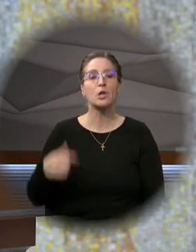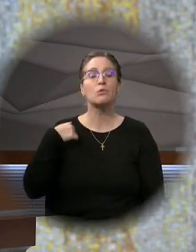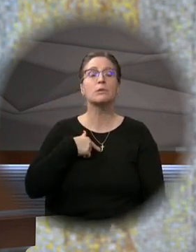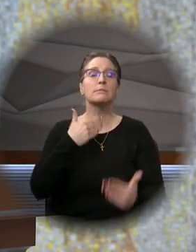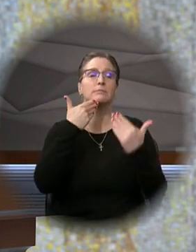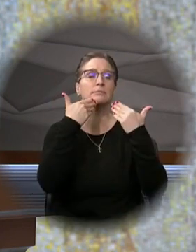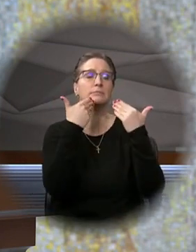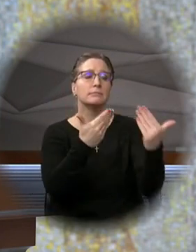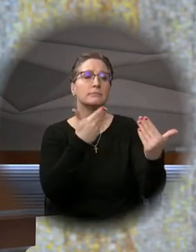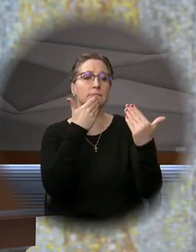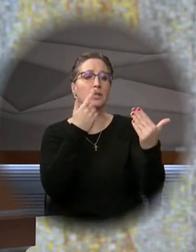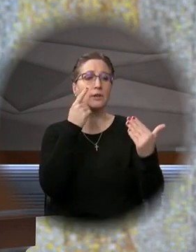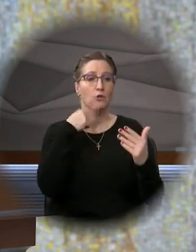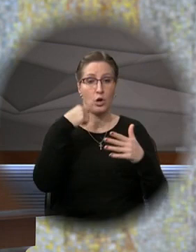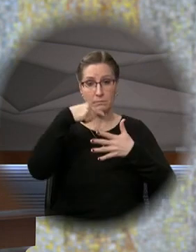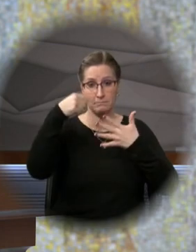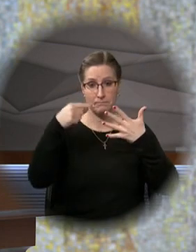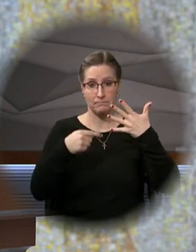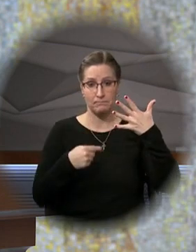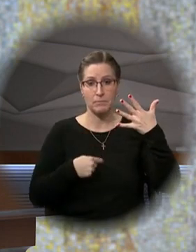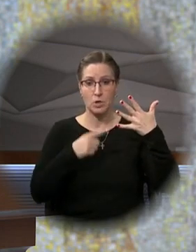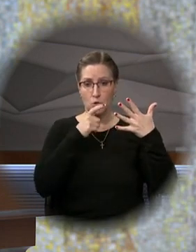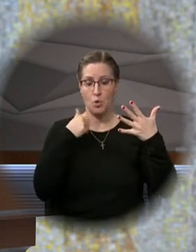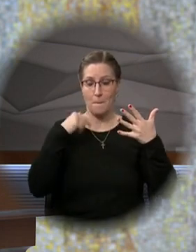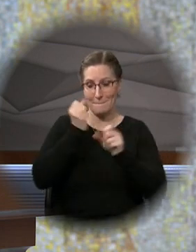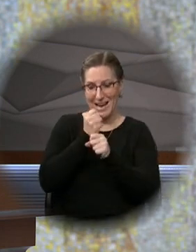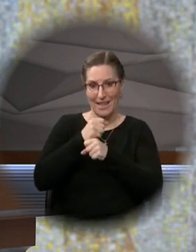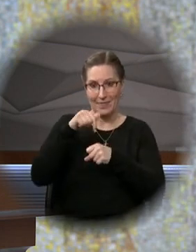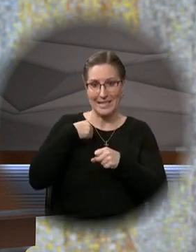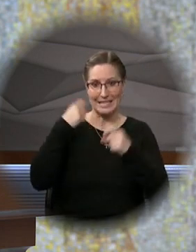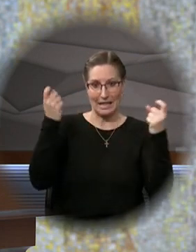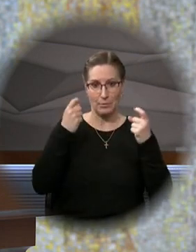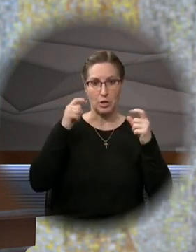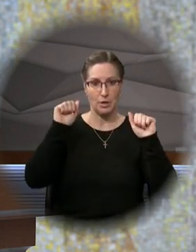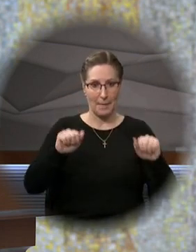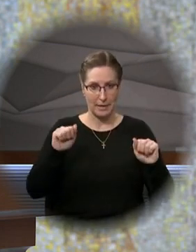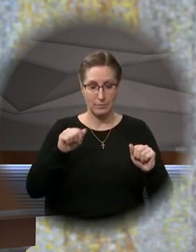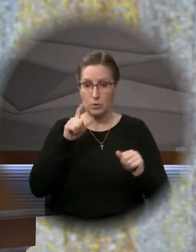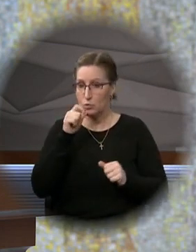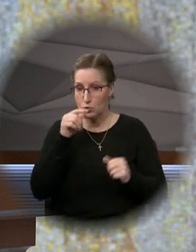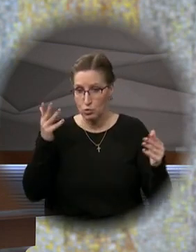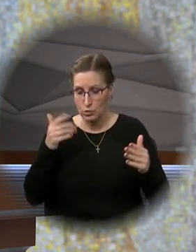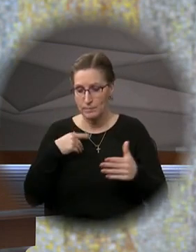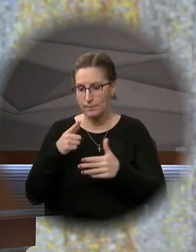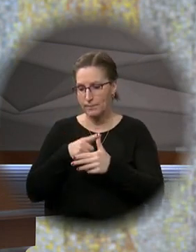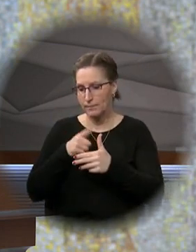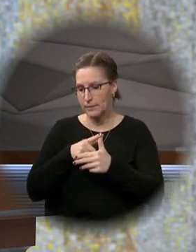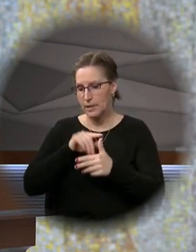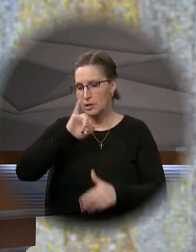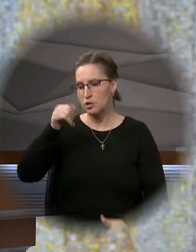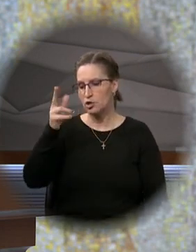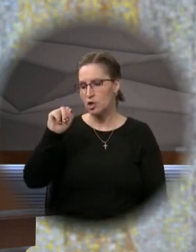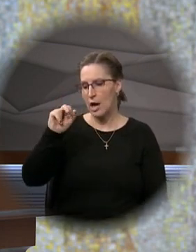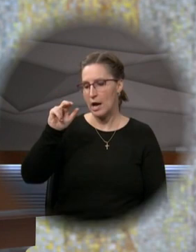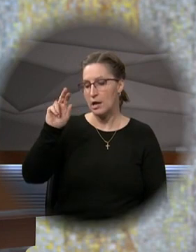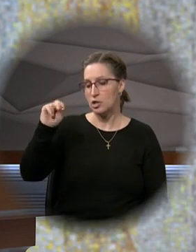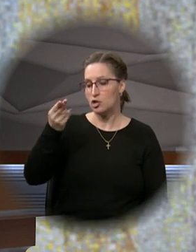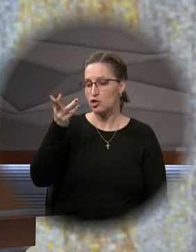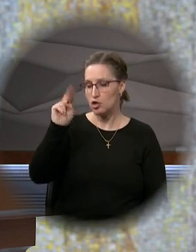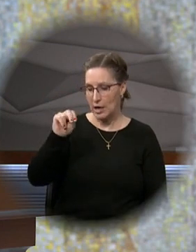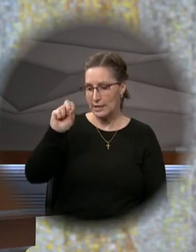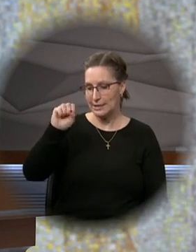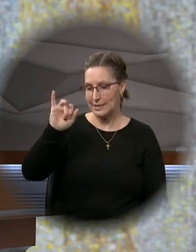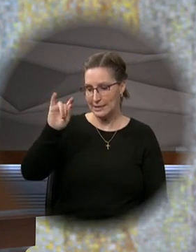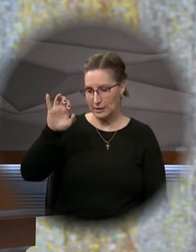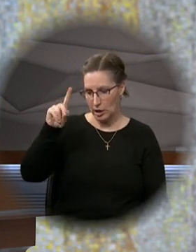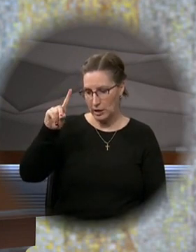express appreciation to the following who made the celebration possible. John Sitard, the Diocesan